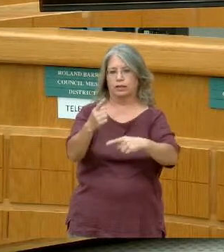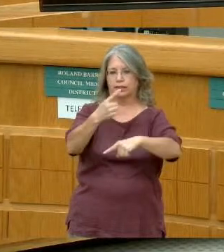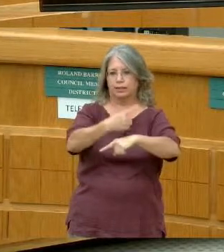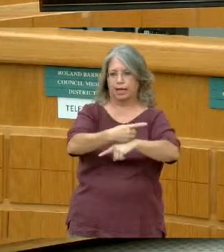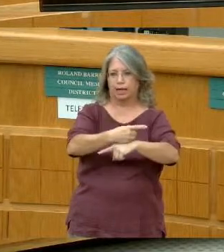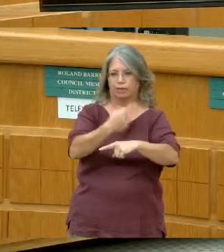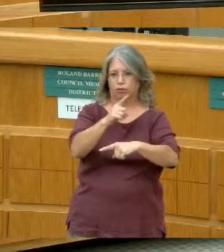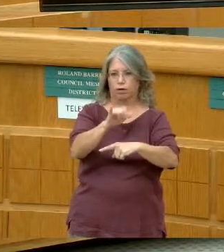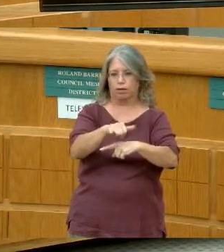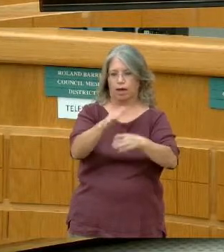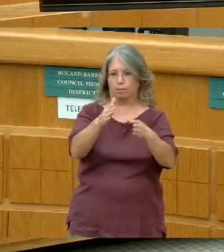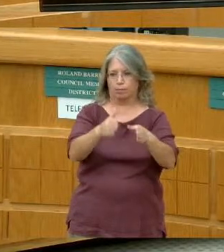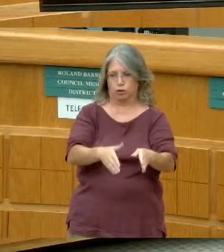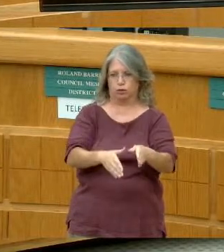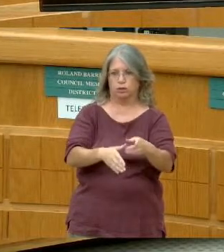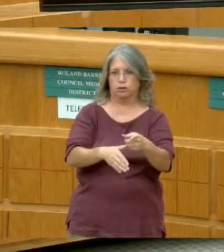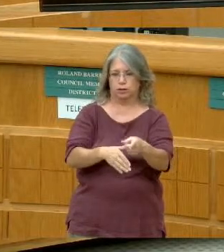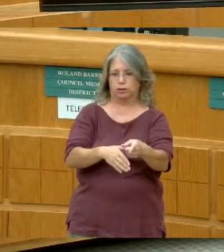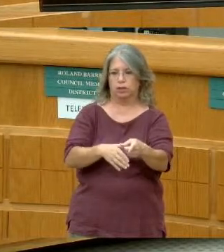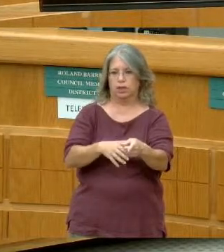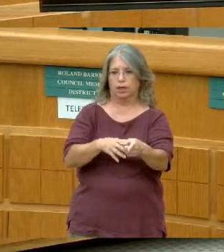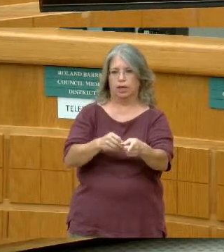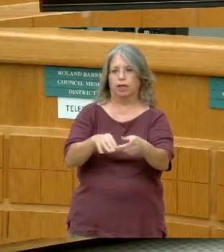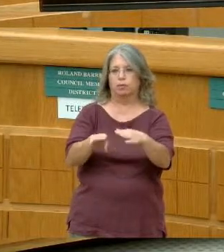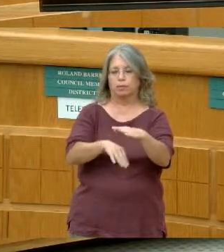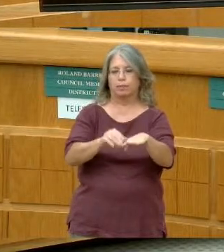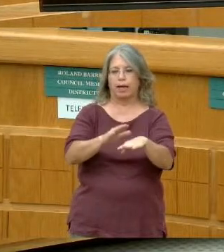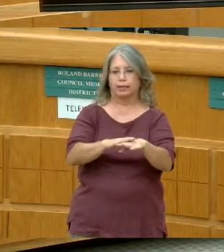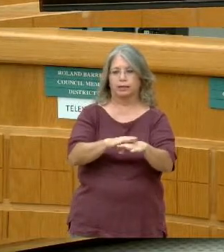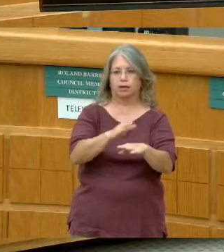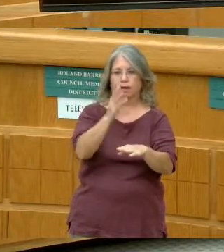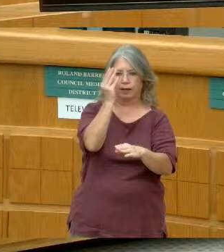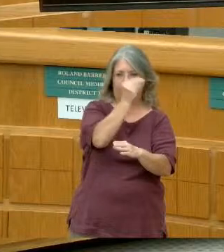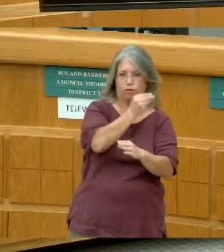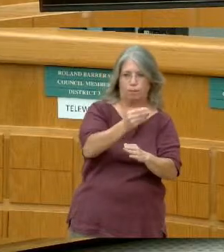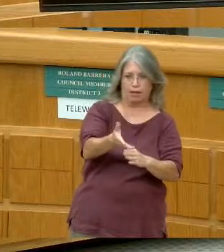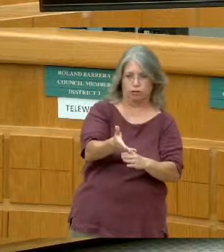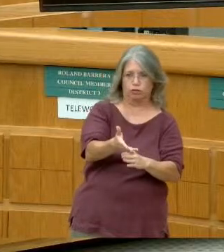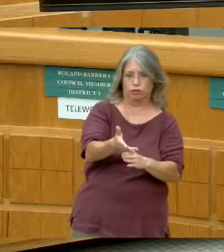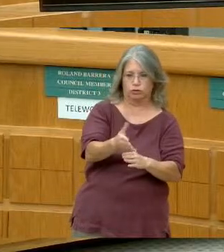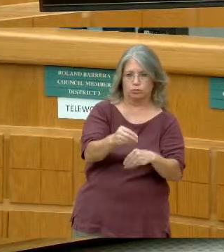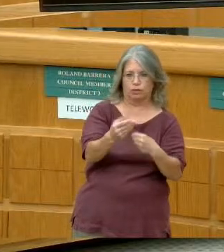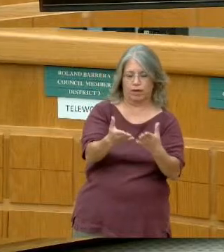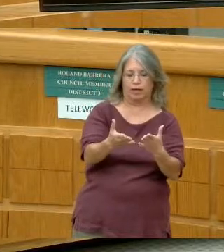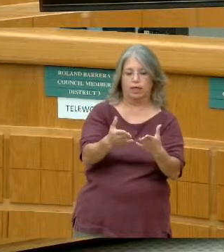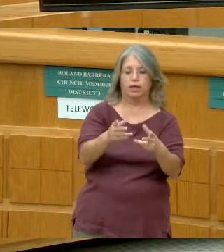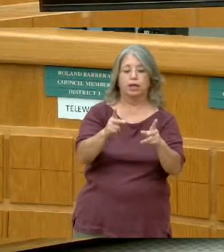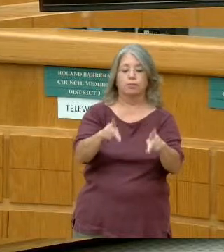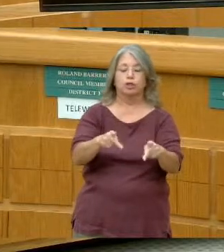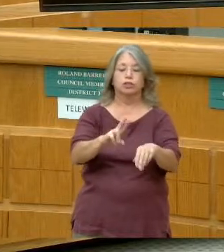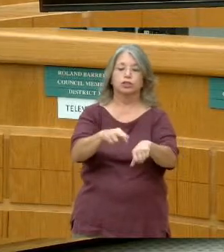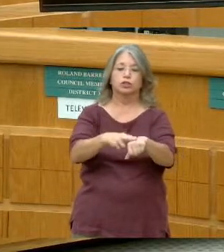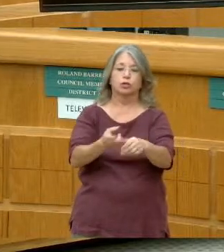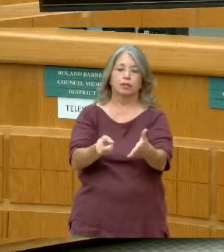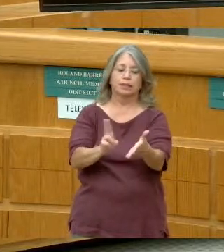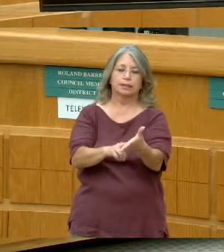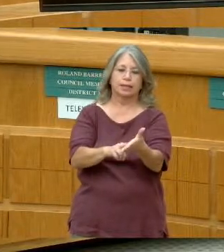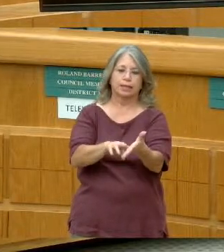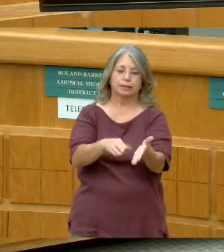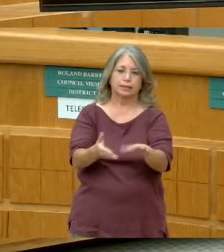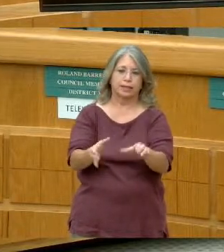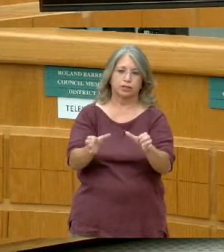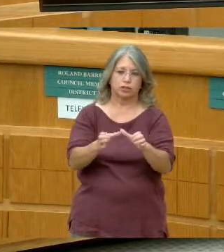medical records and it would be based on after fact. The person that normally signs the death certificate for people that die at